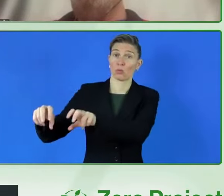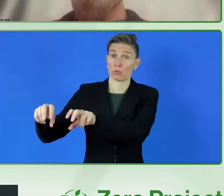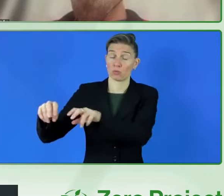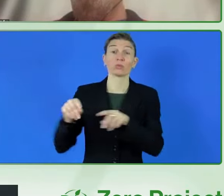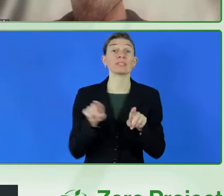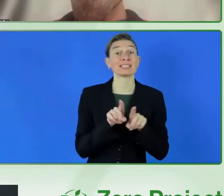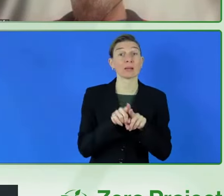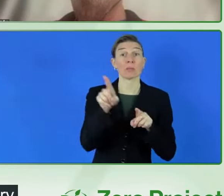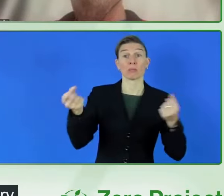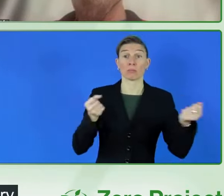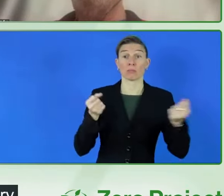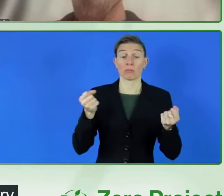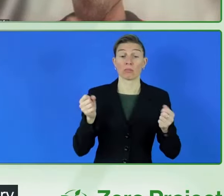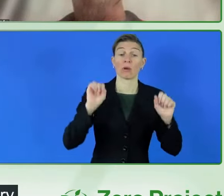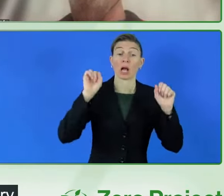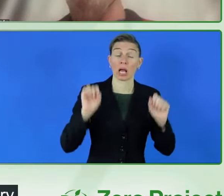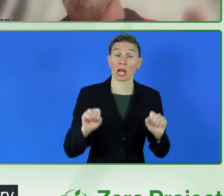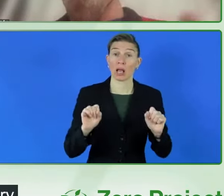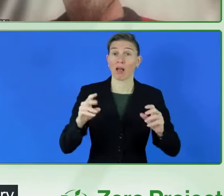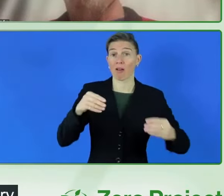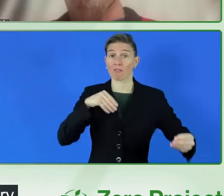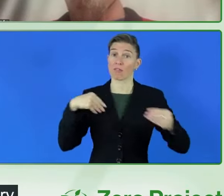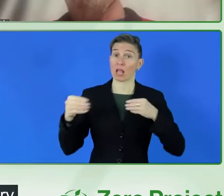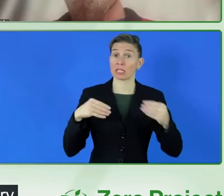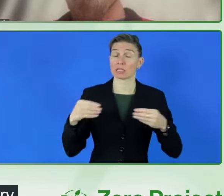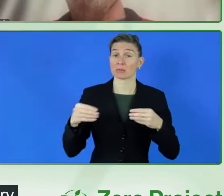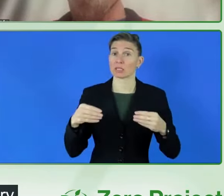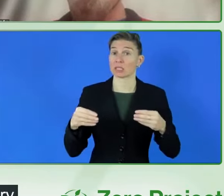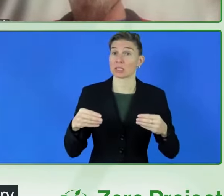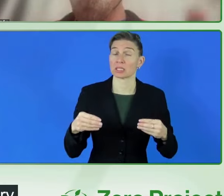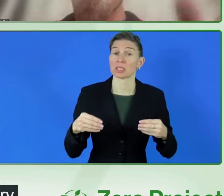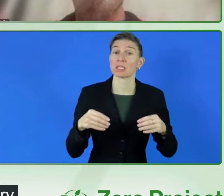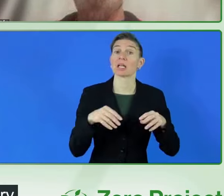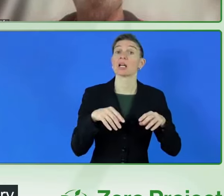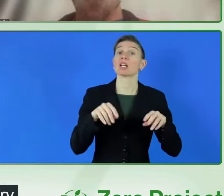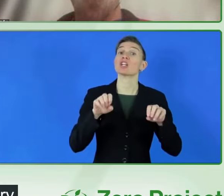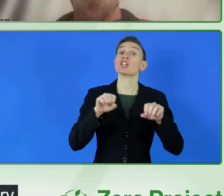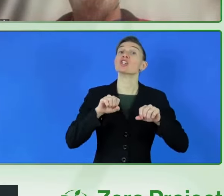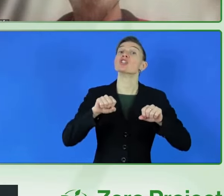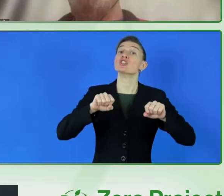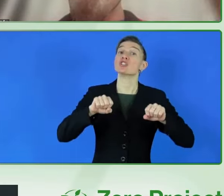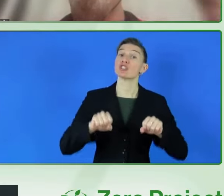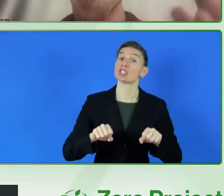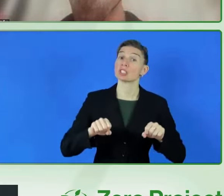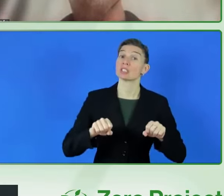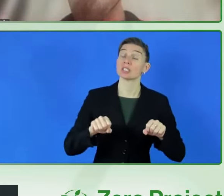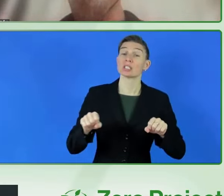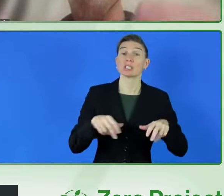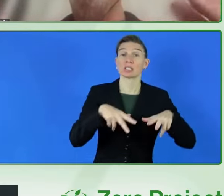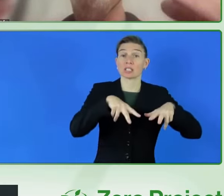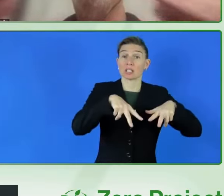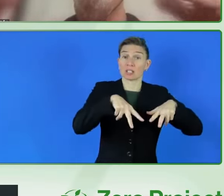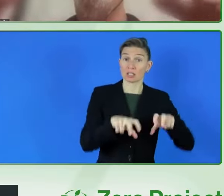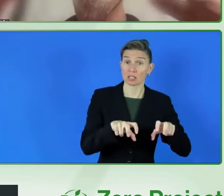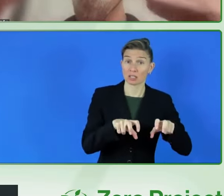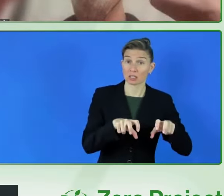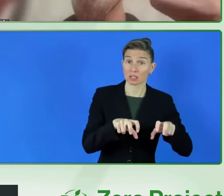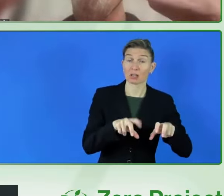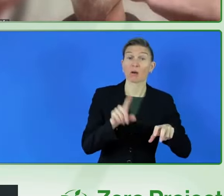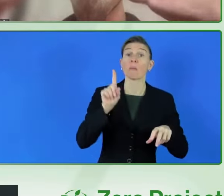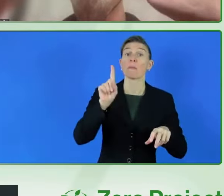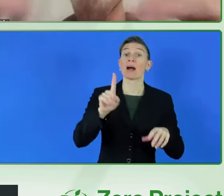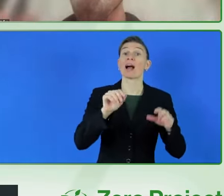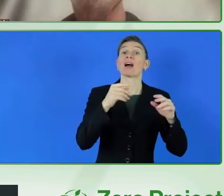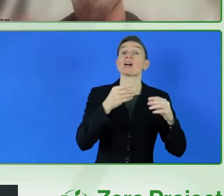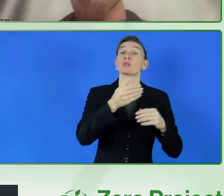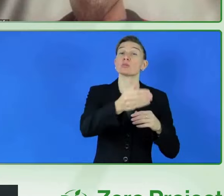gives flexibility in use. So normally you would have all the seats in place and the front 2 rows are flipped down so that